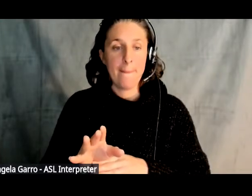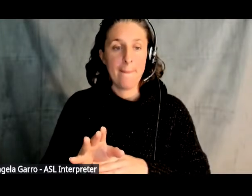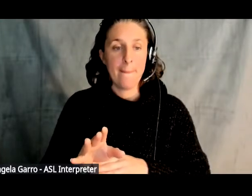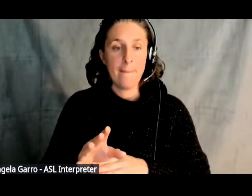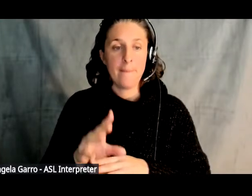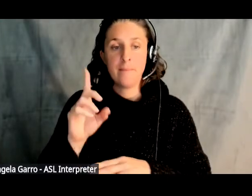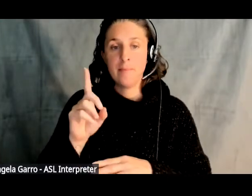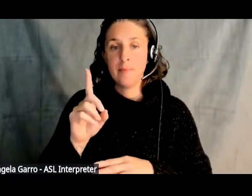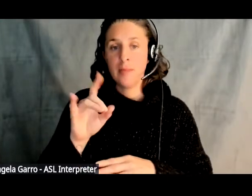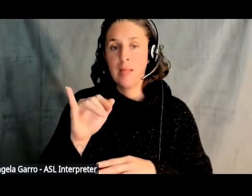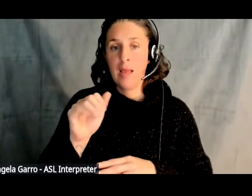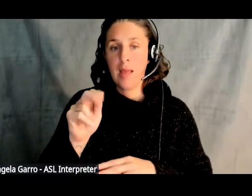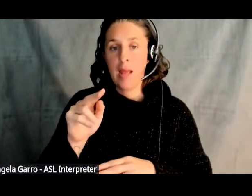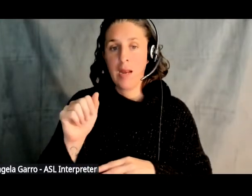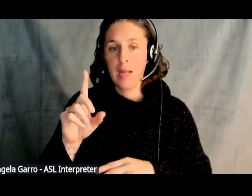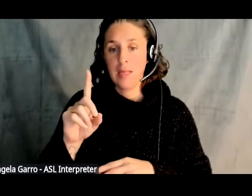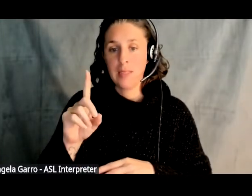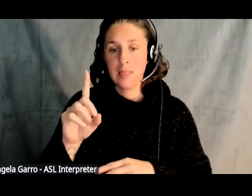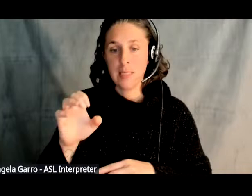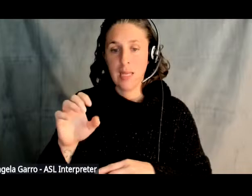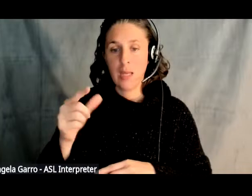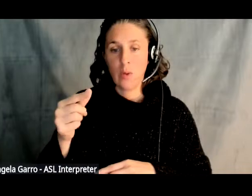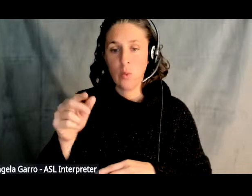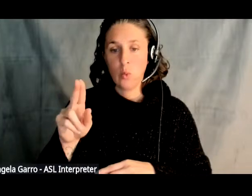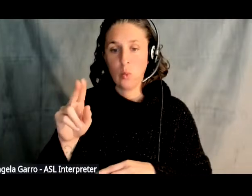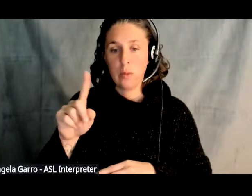Diana de Guzman.